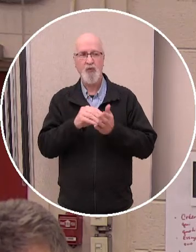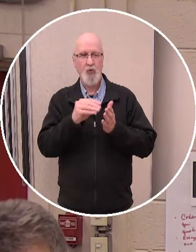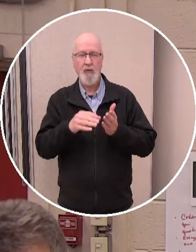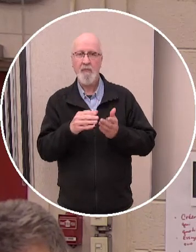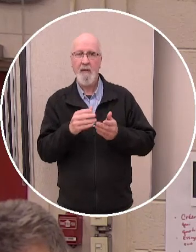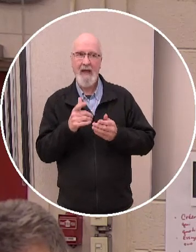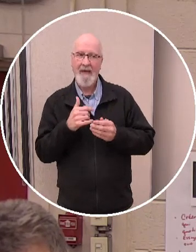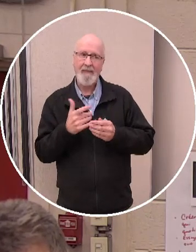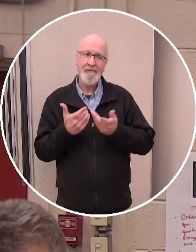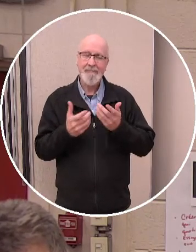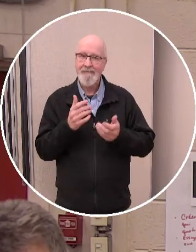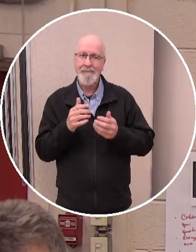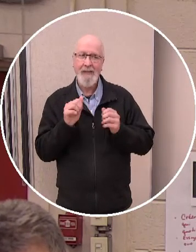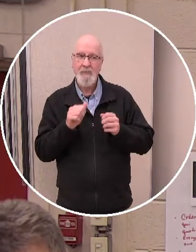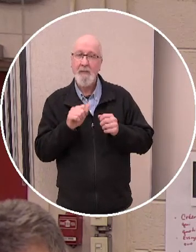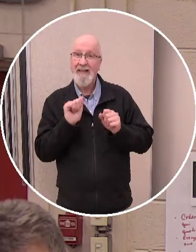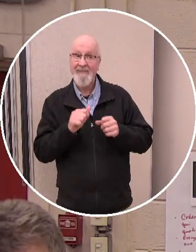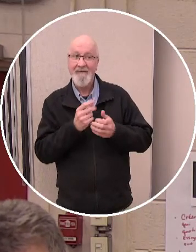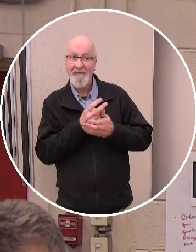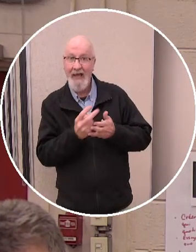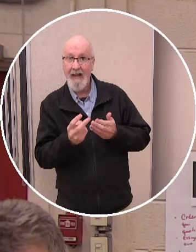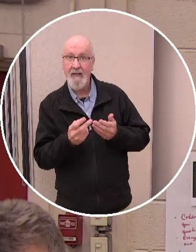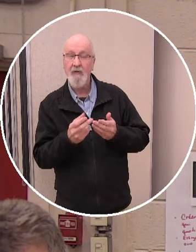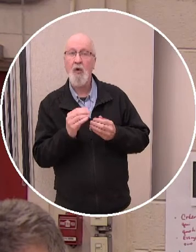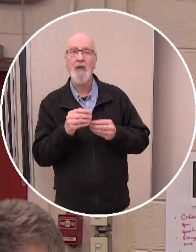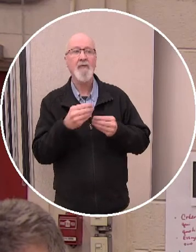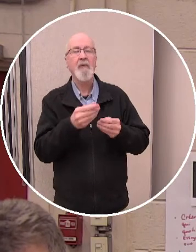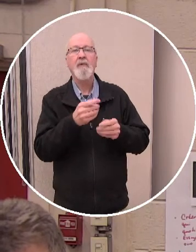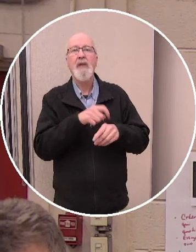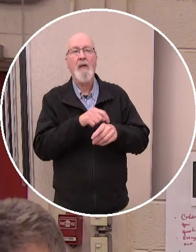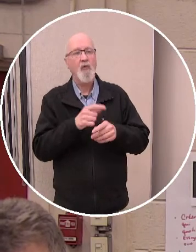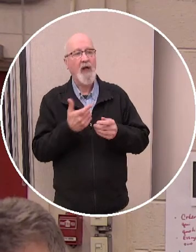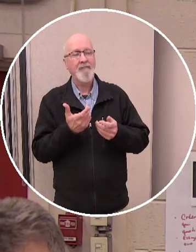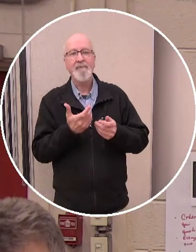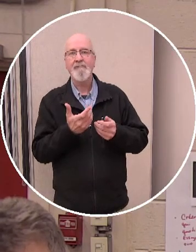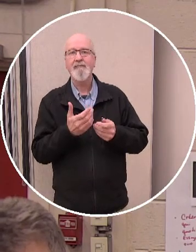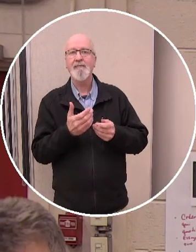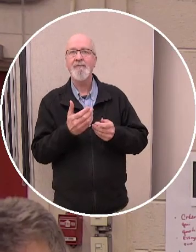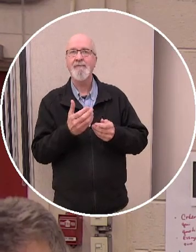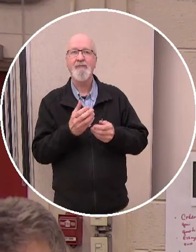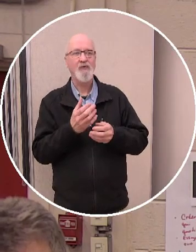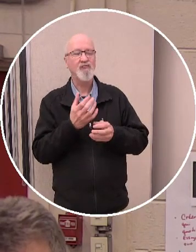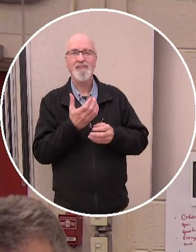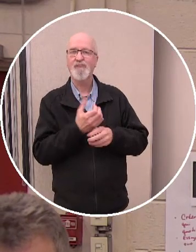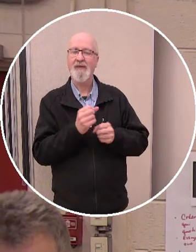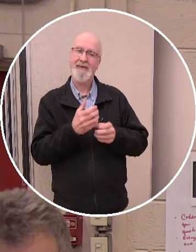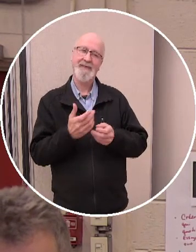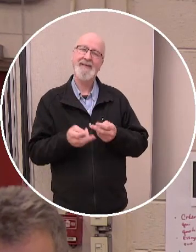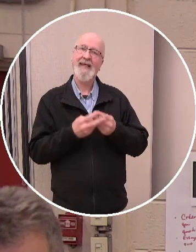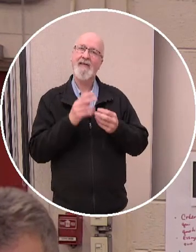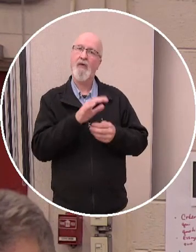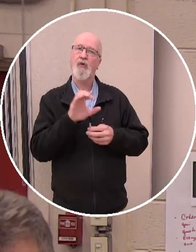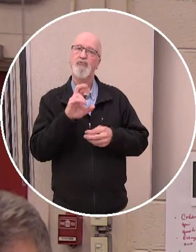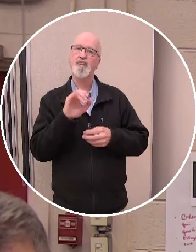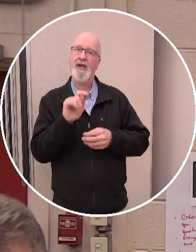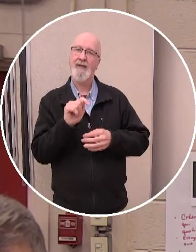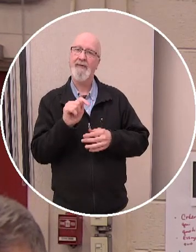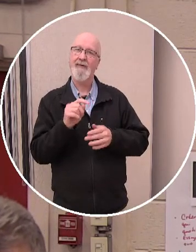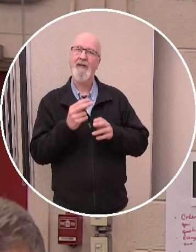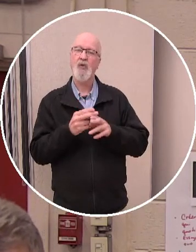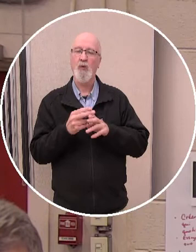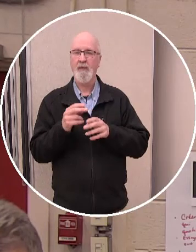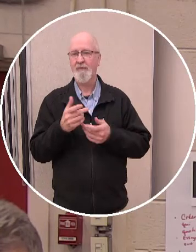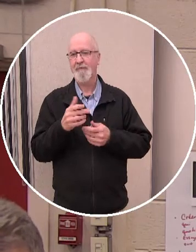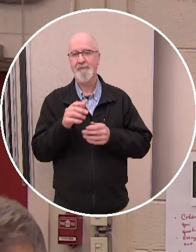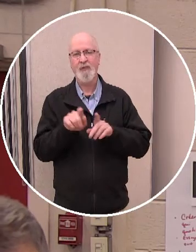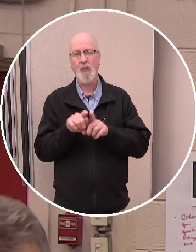failing a course, can get time to rescue that credit. Credit recovery, which would